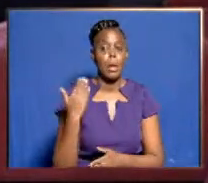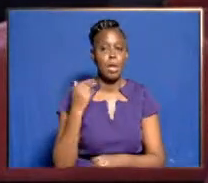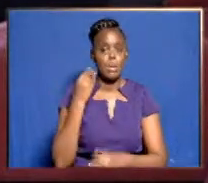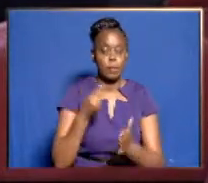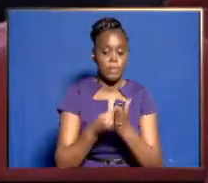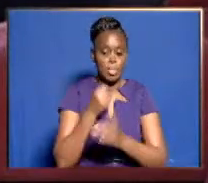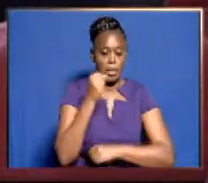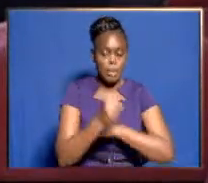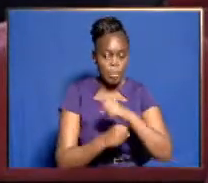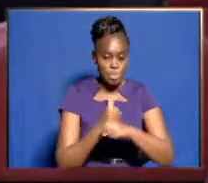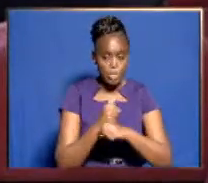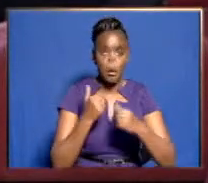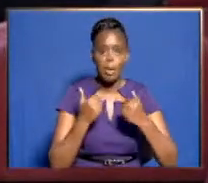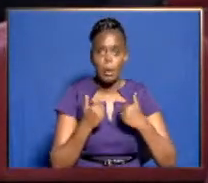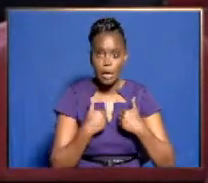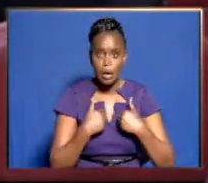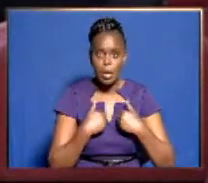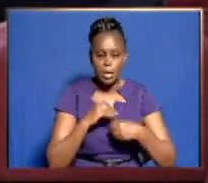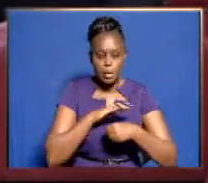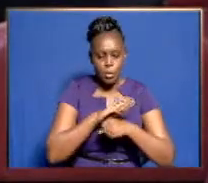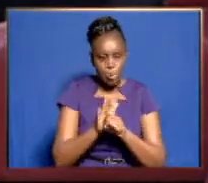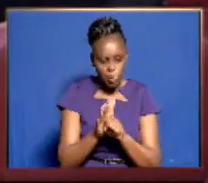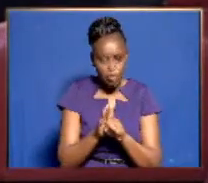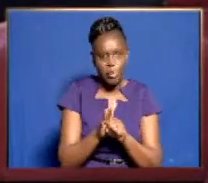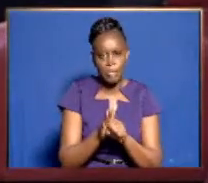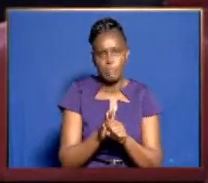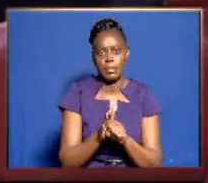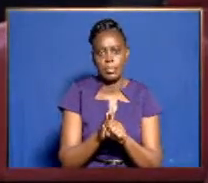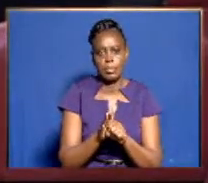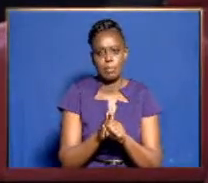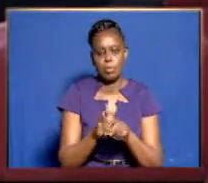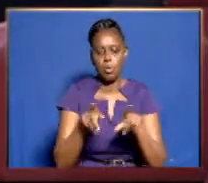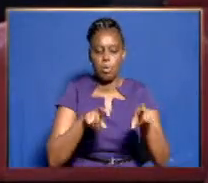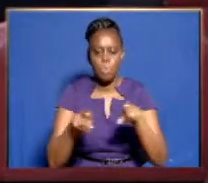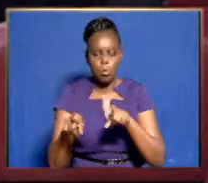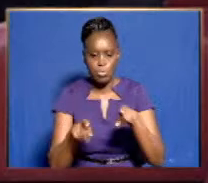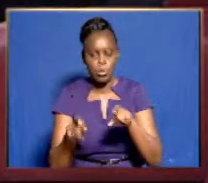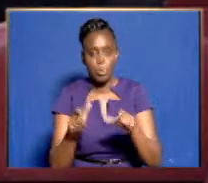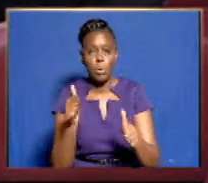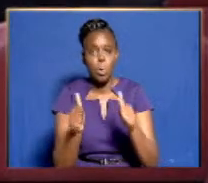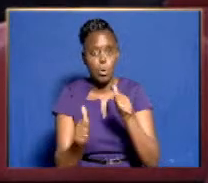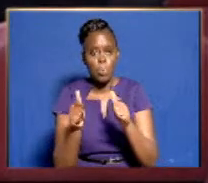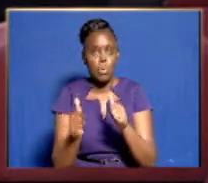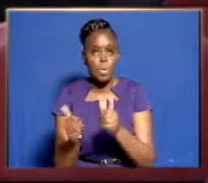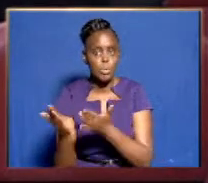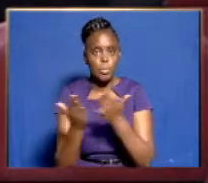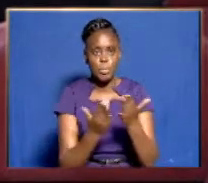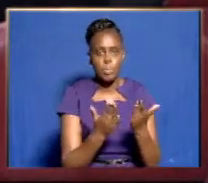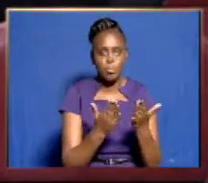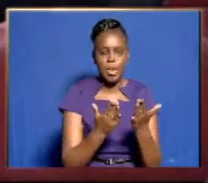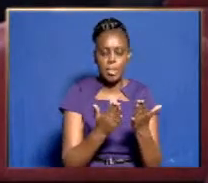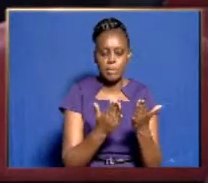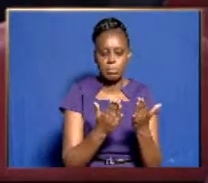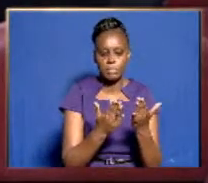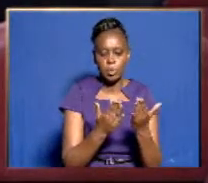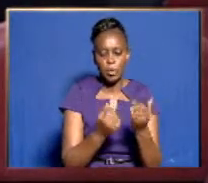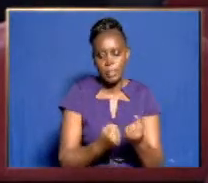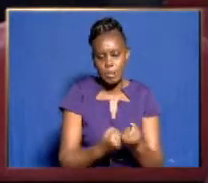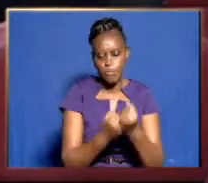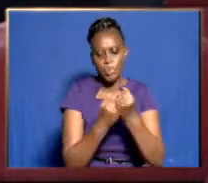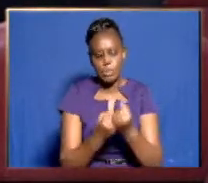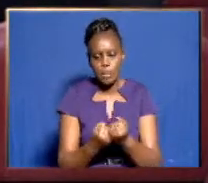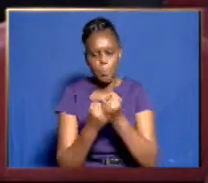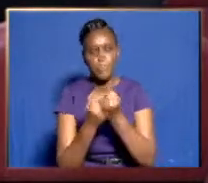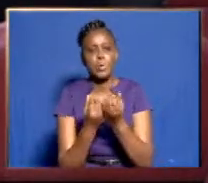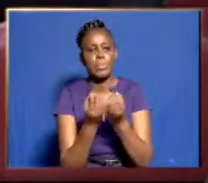had a raft of COVID relief measures, which provided relief and cushion for many